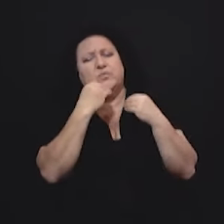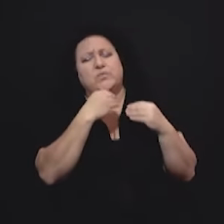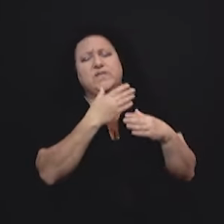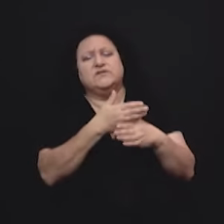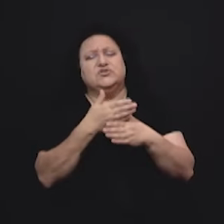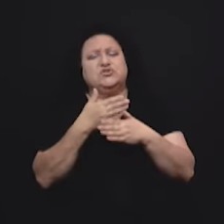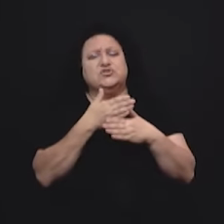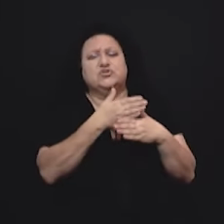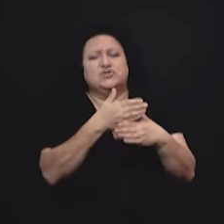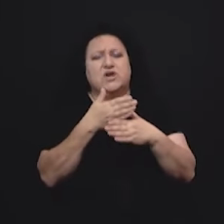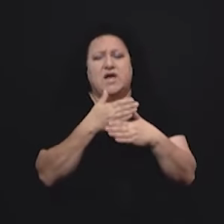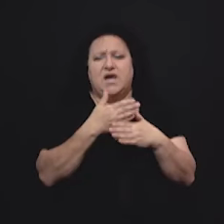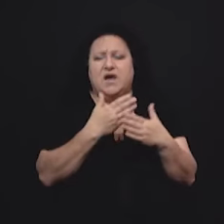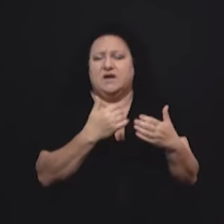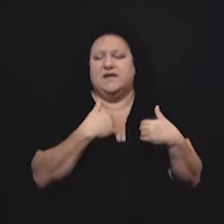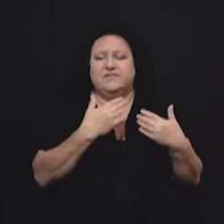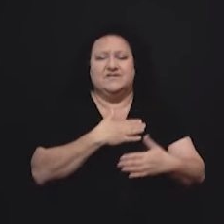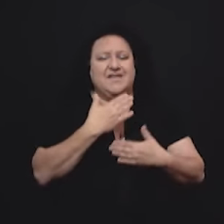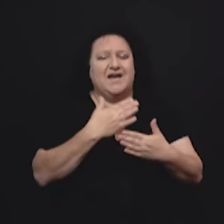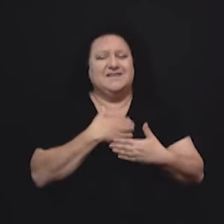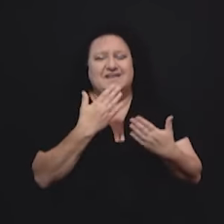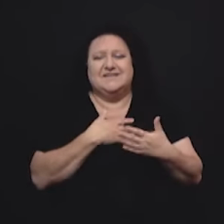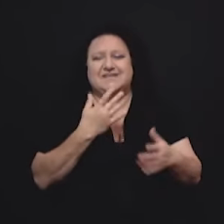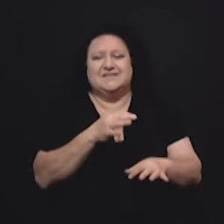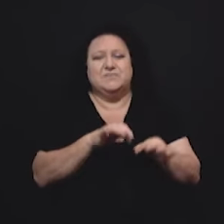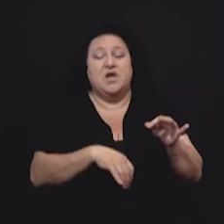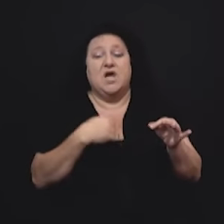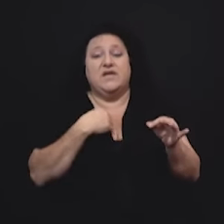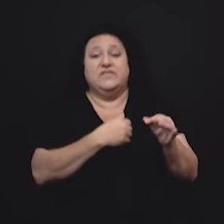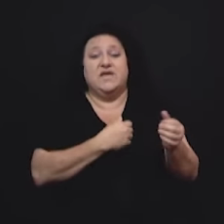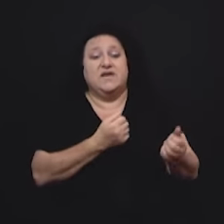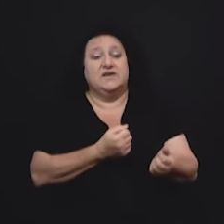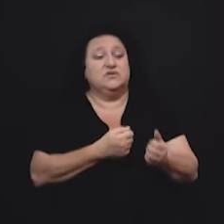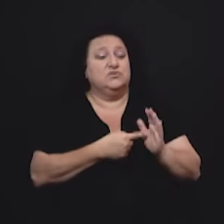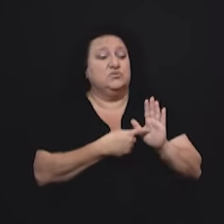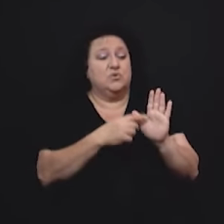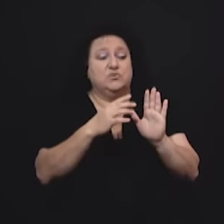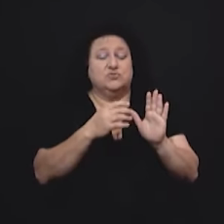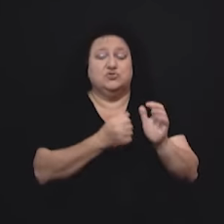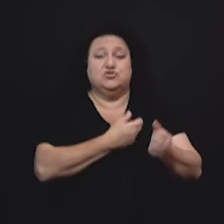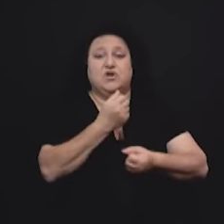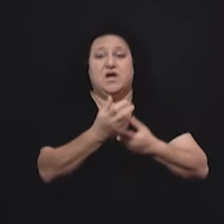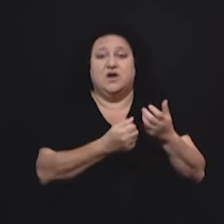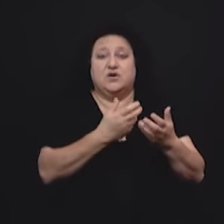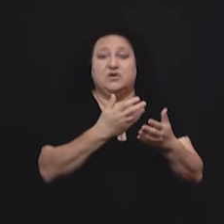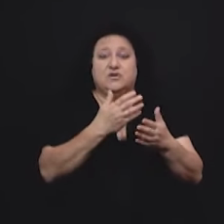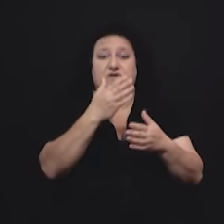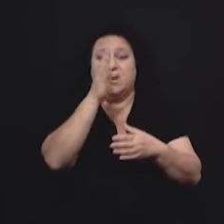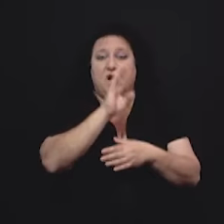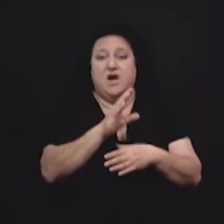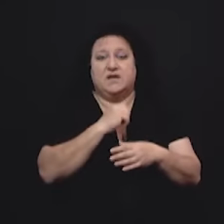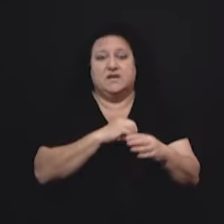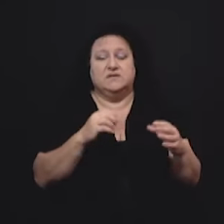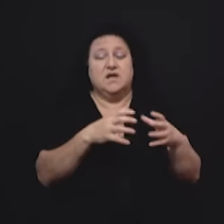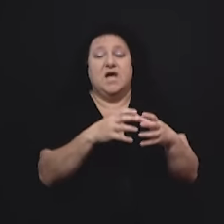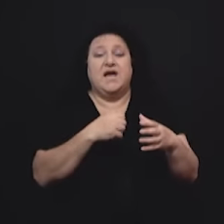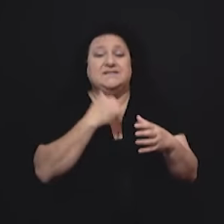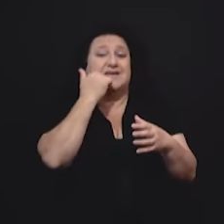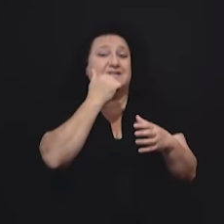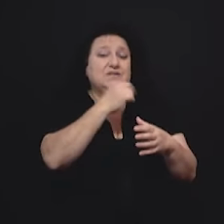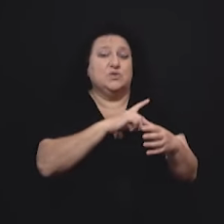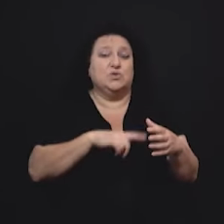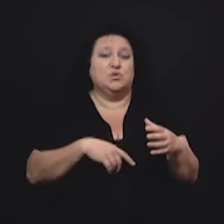simplicity. They praised God and demonstrated God's goodness to everyone. The Lord added daily to the community, to